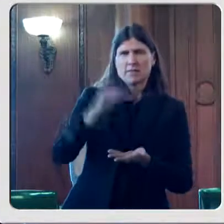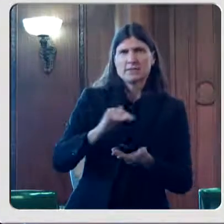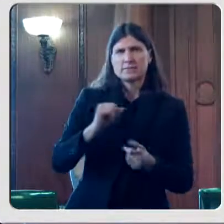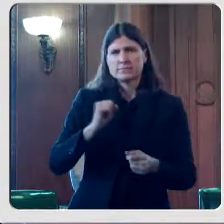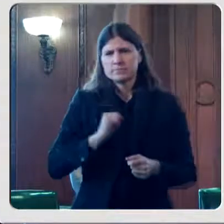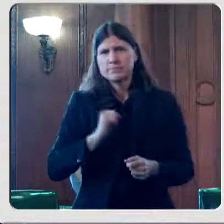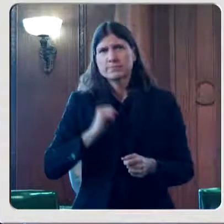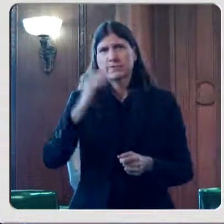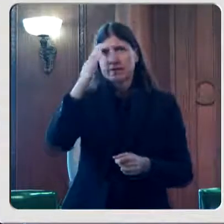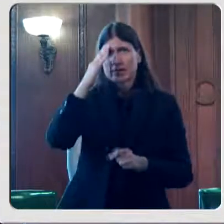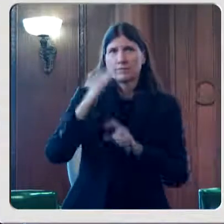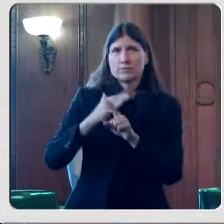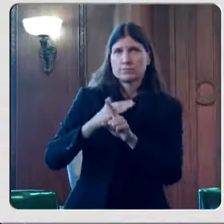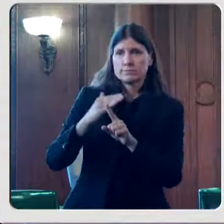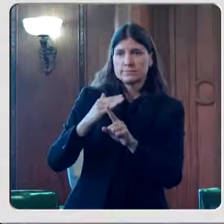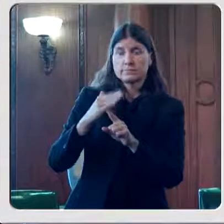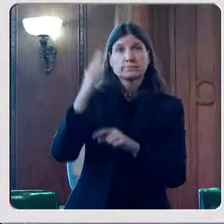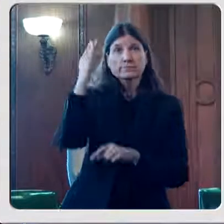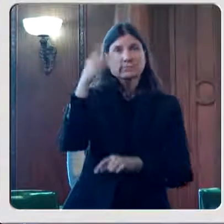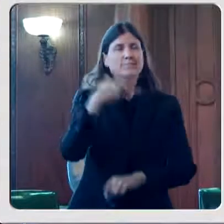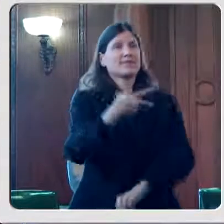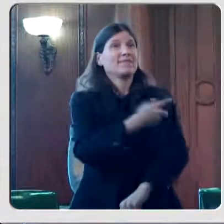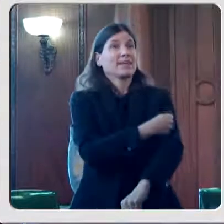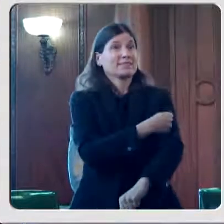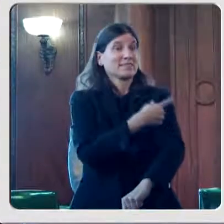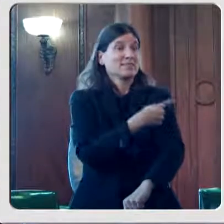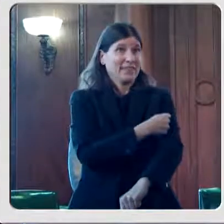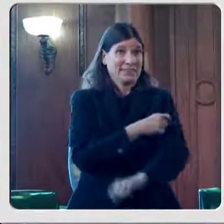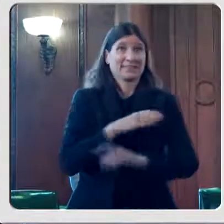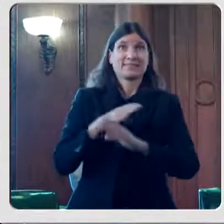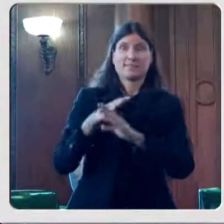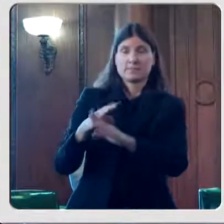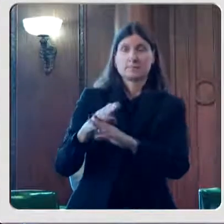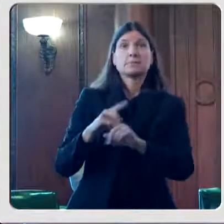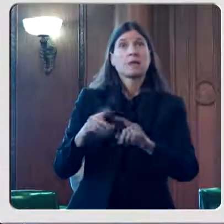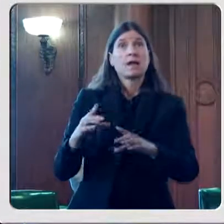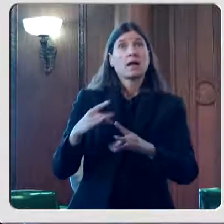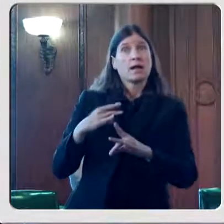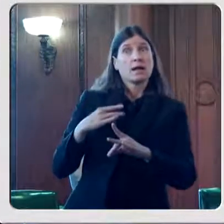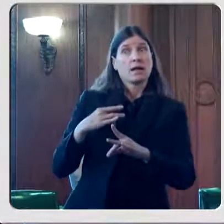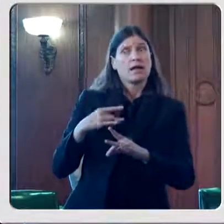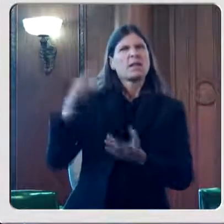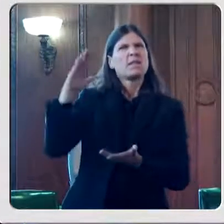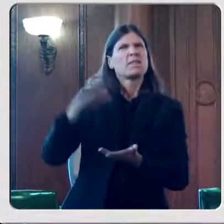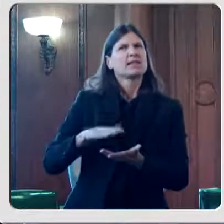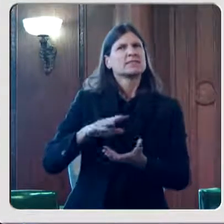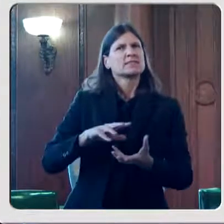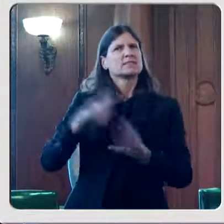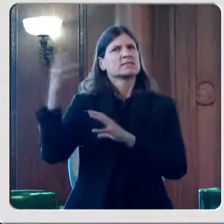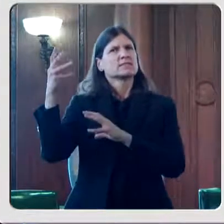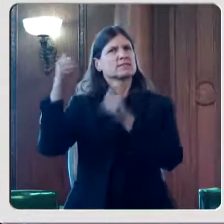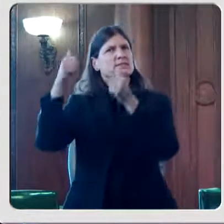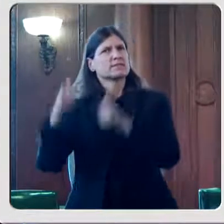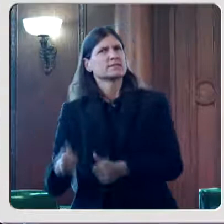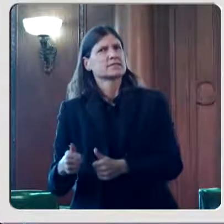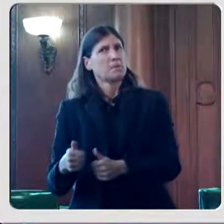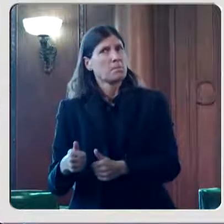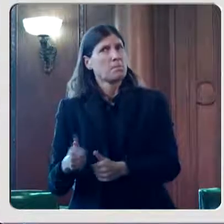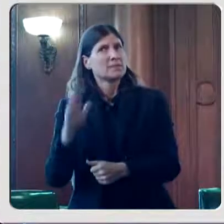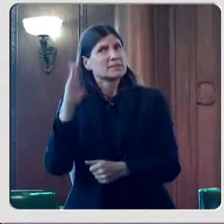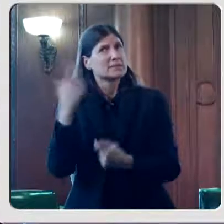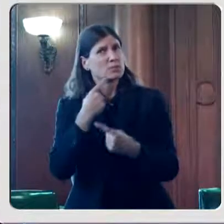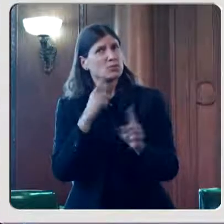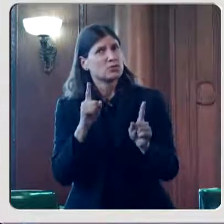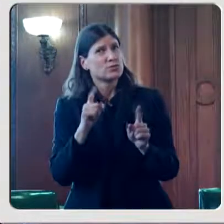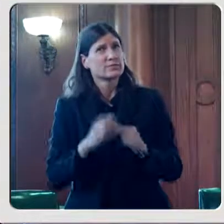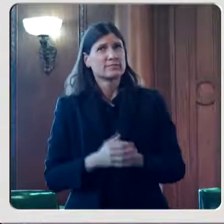most interested in. Across the country, we've administered about 42 million doses of the 60 million